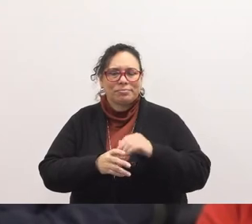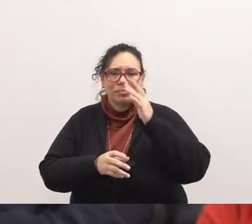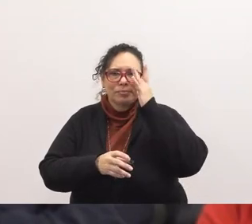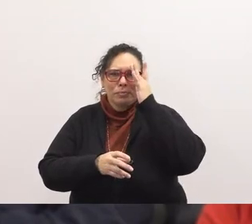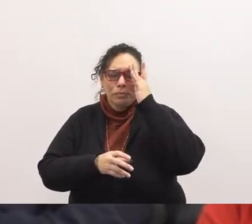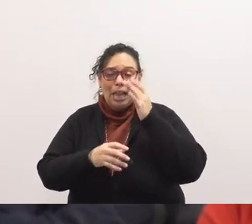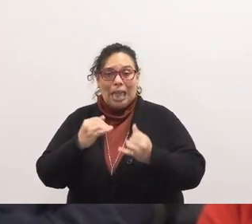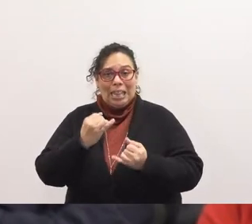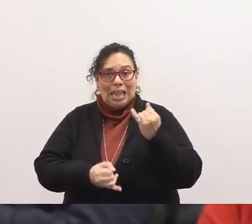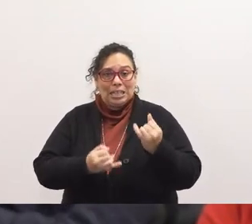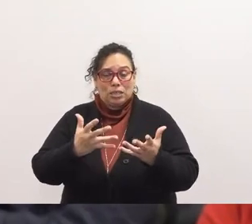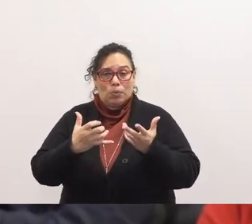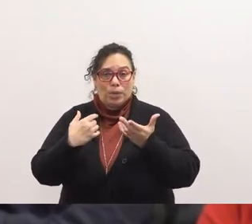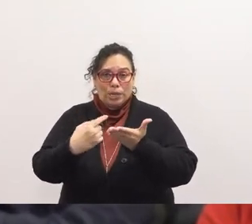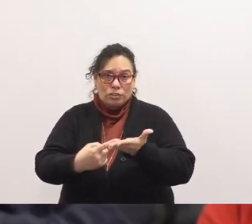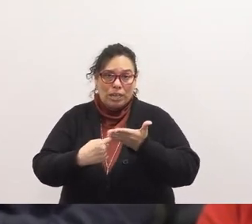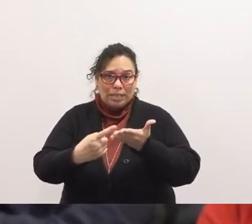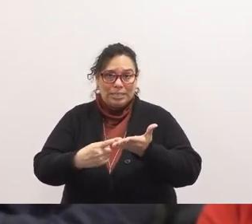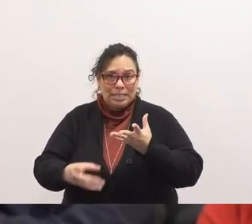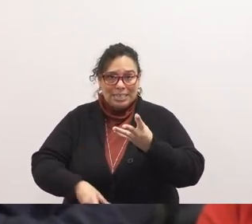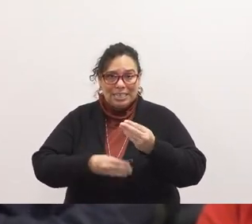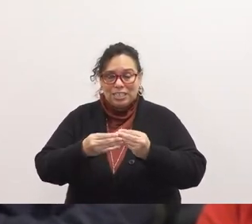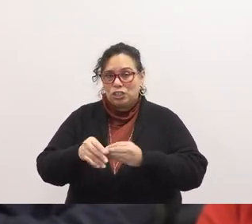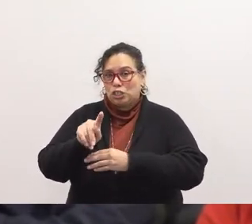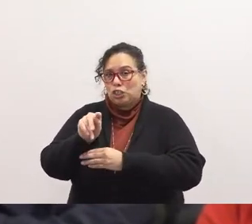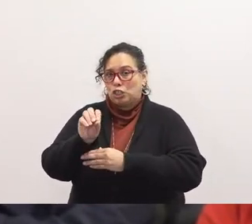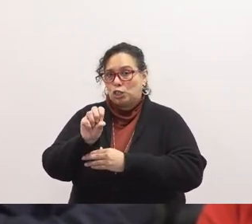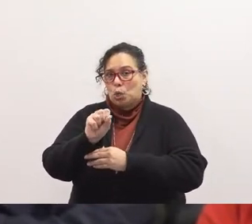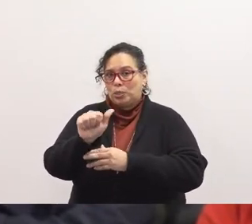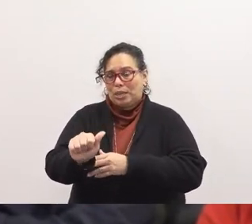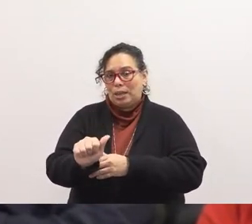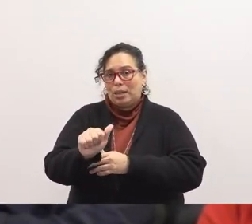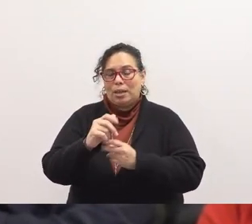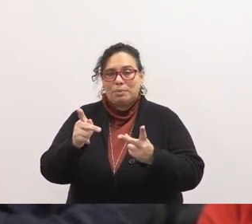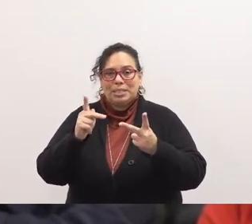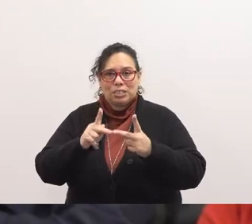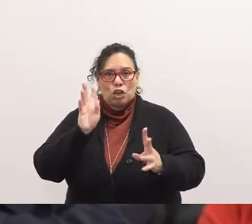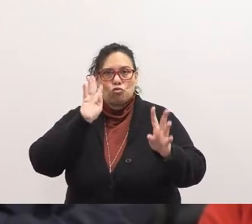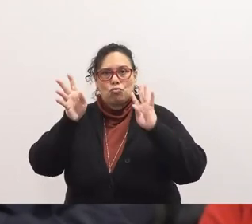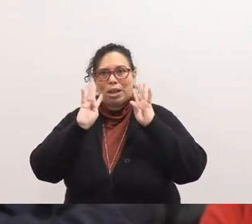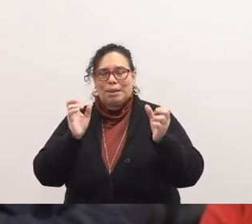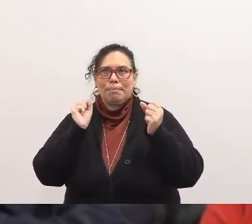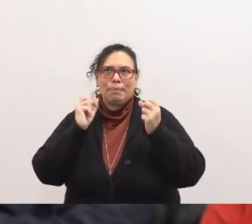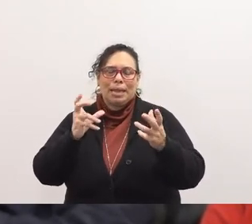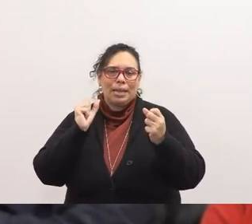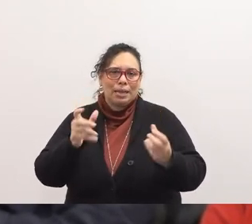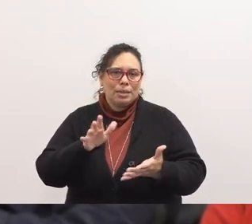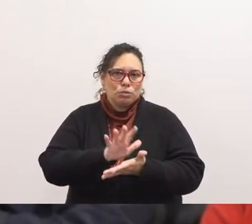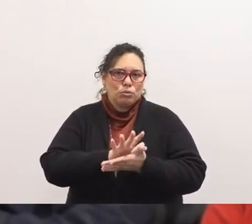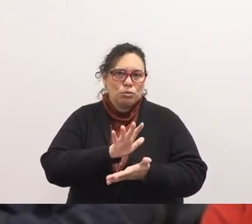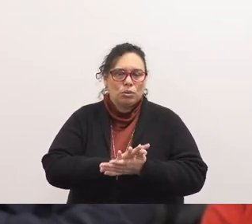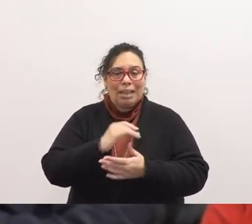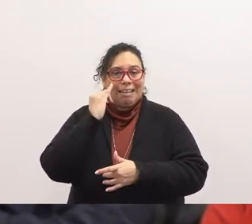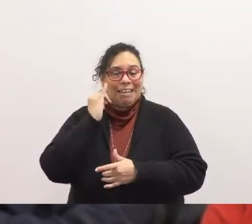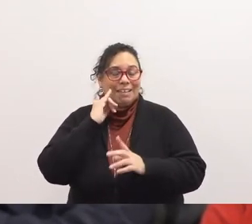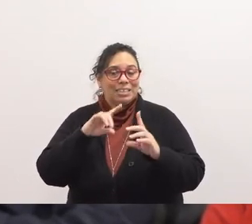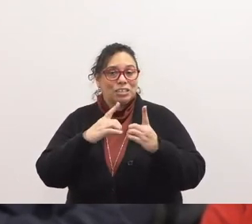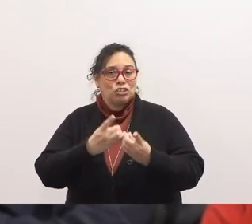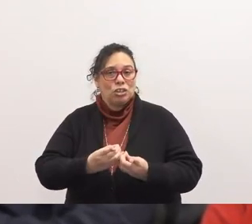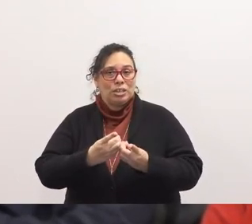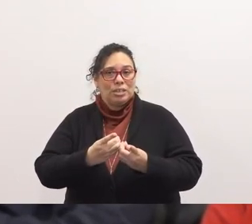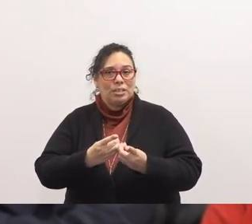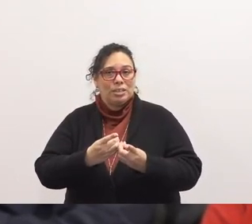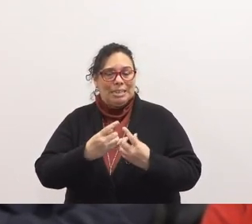Lastly, I'd like to address the additional TOSA positions that are being created at multiple school sites. If the district is going to say